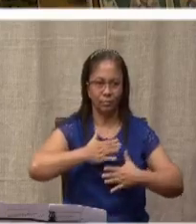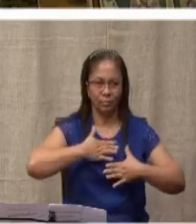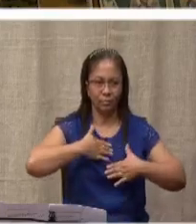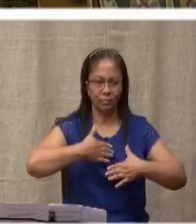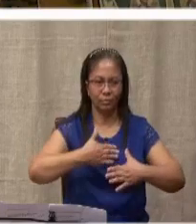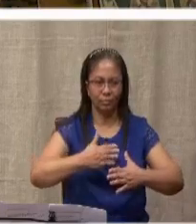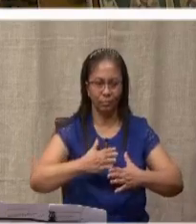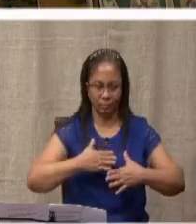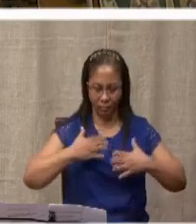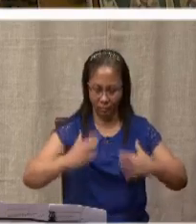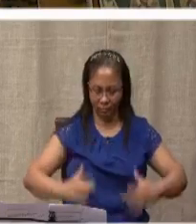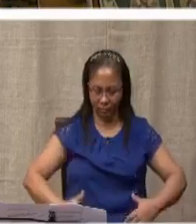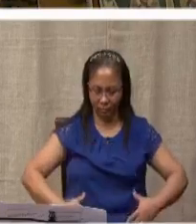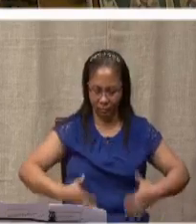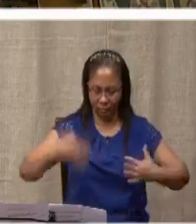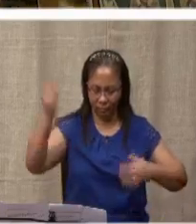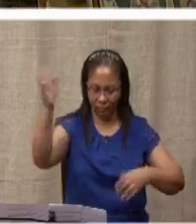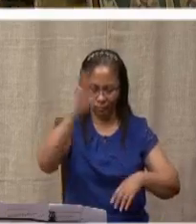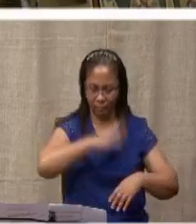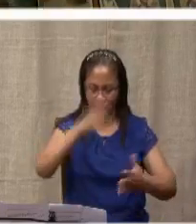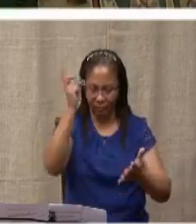the breath of